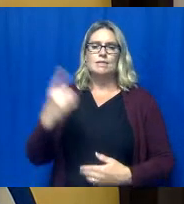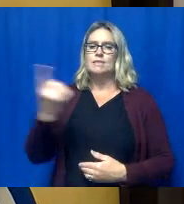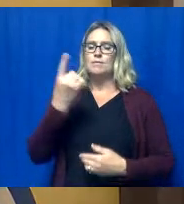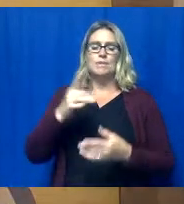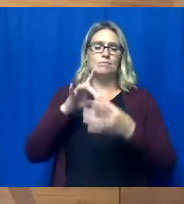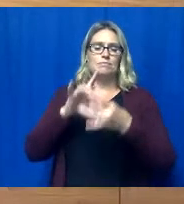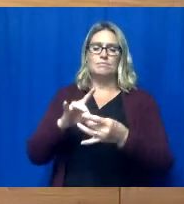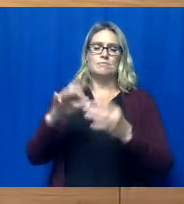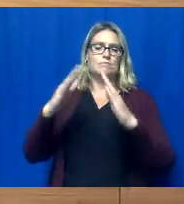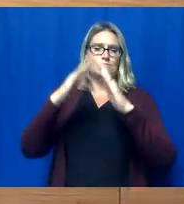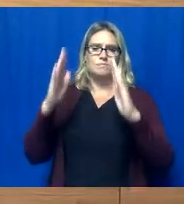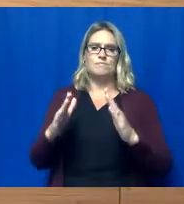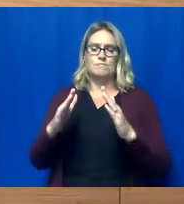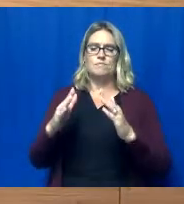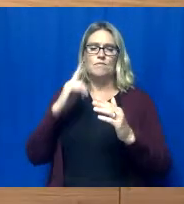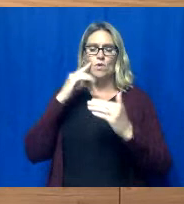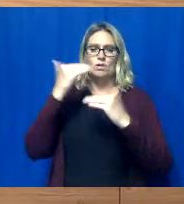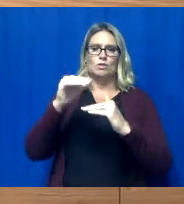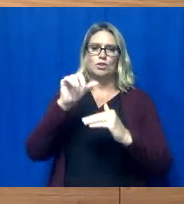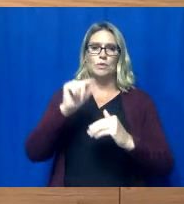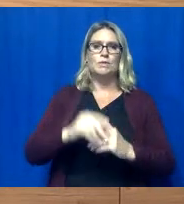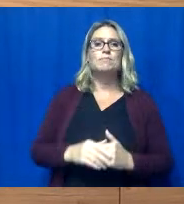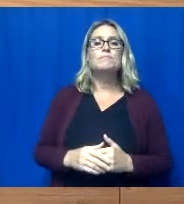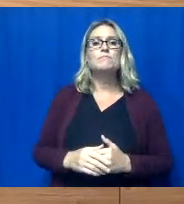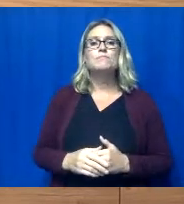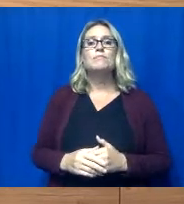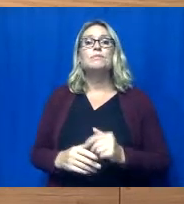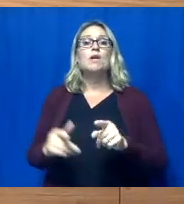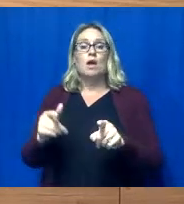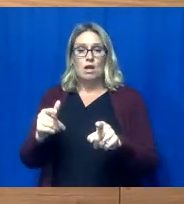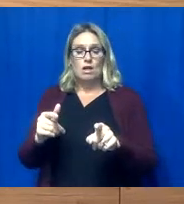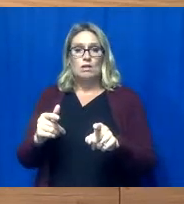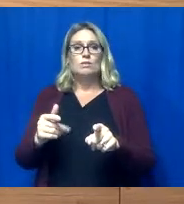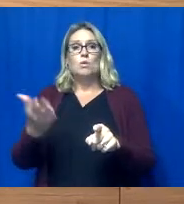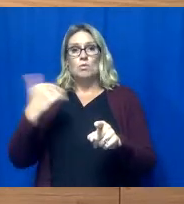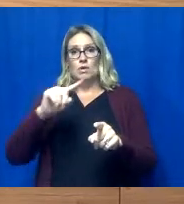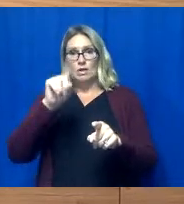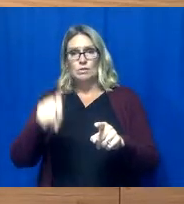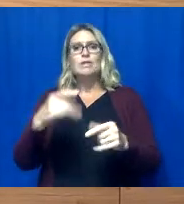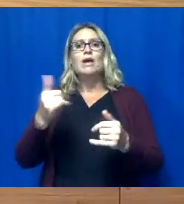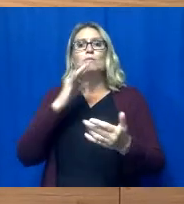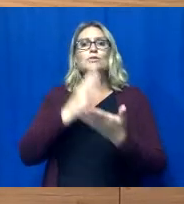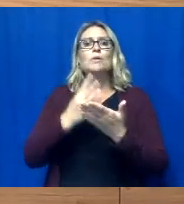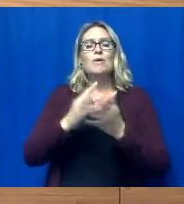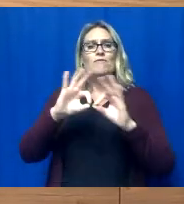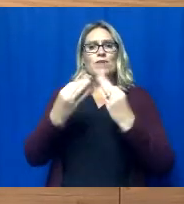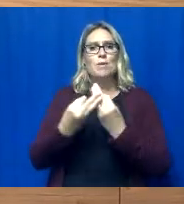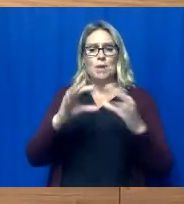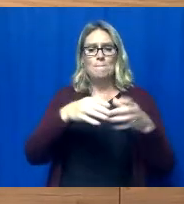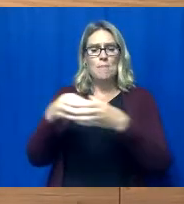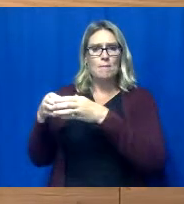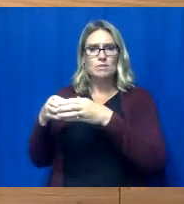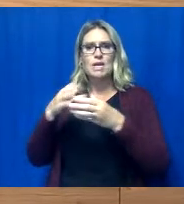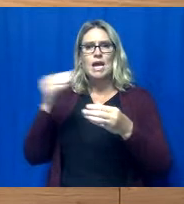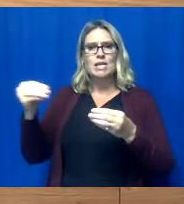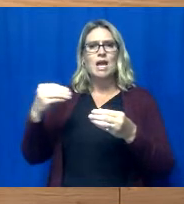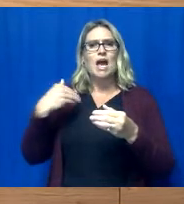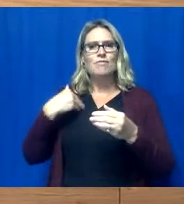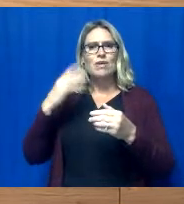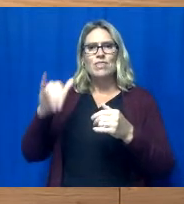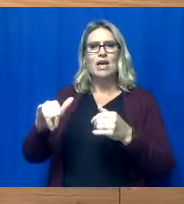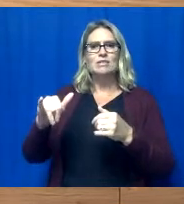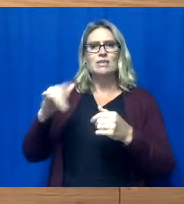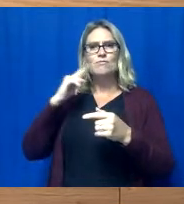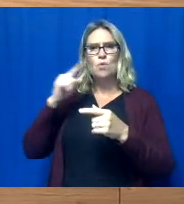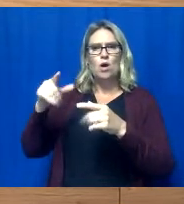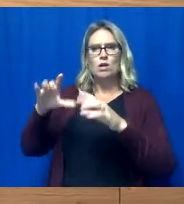Around gathering restrictions, Premier Higgs mentioned family bubbles and private gathering restrictions and face-based gatherings.